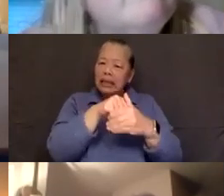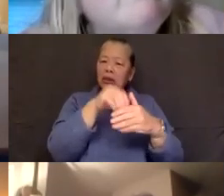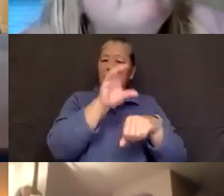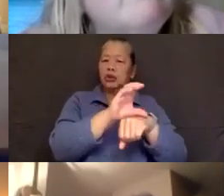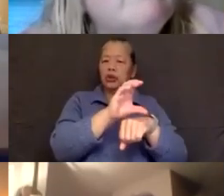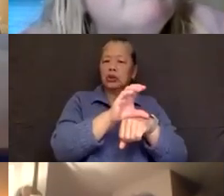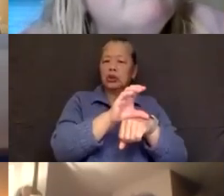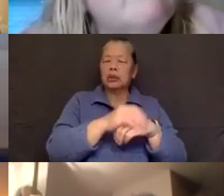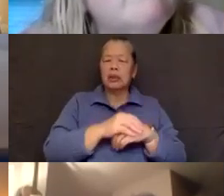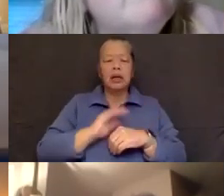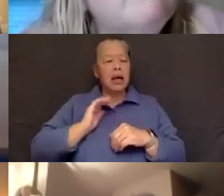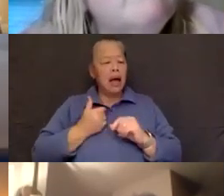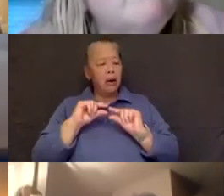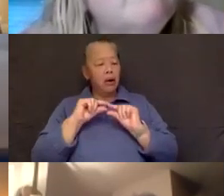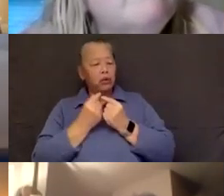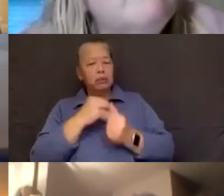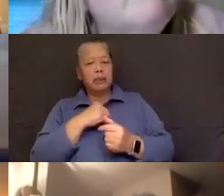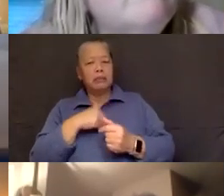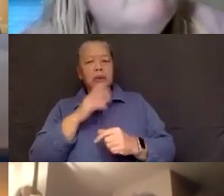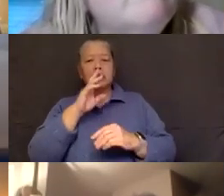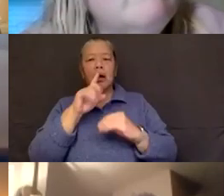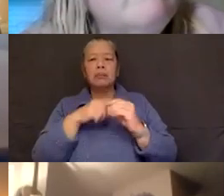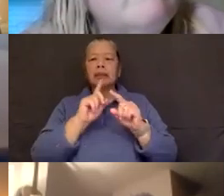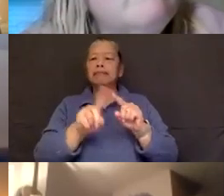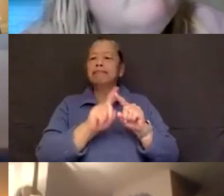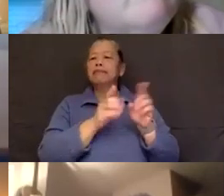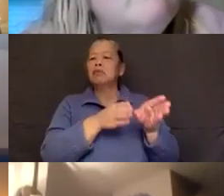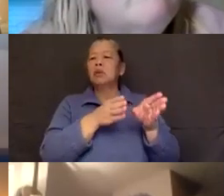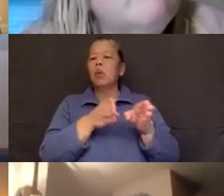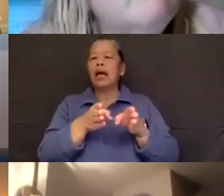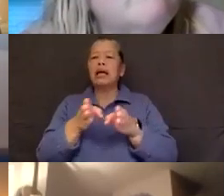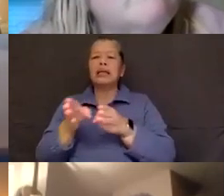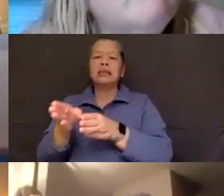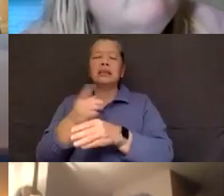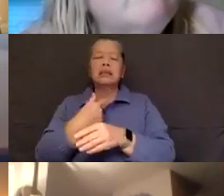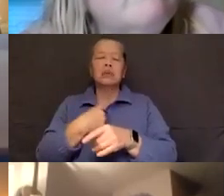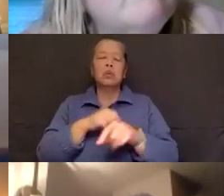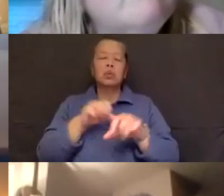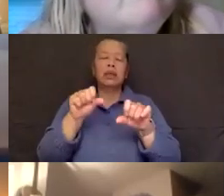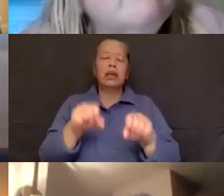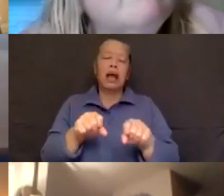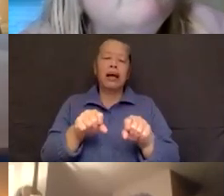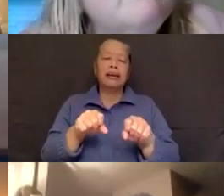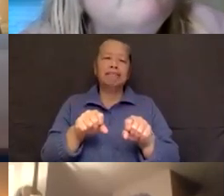group members talked a lot about different ways in which we could